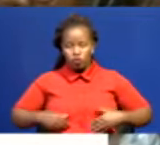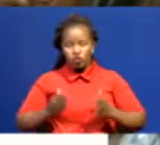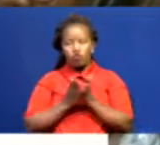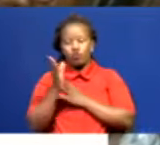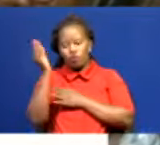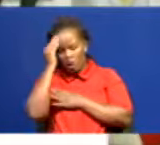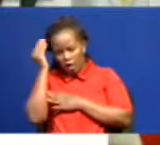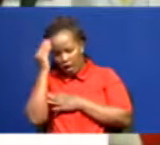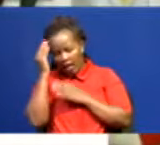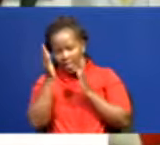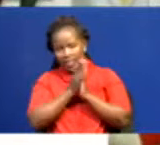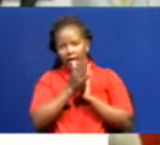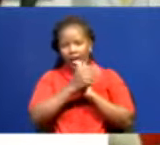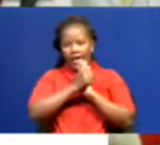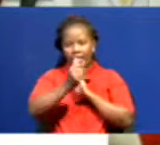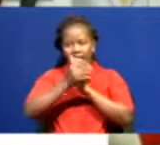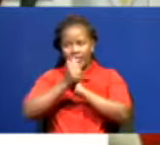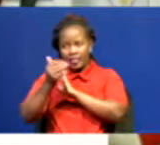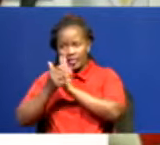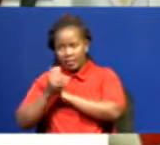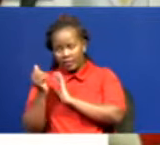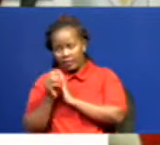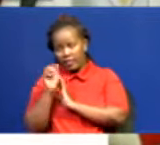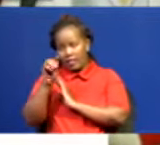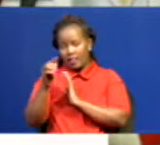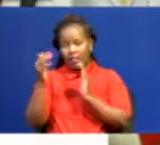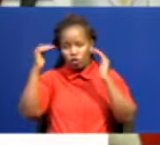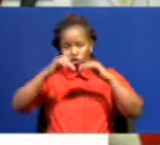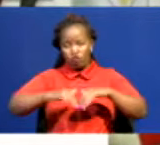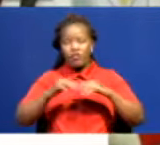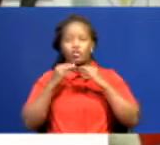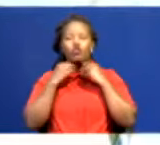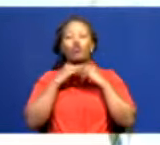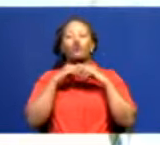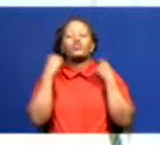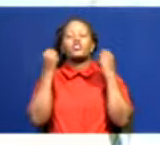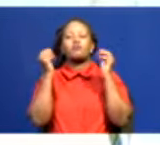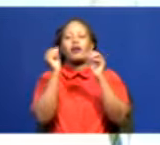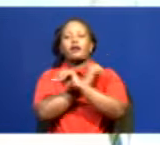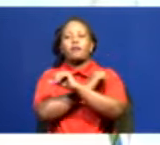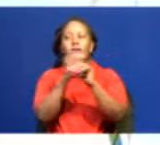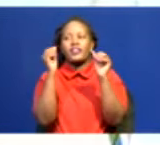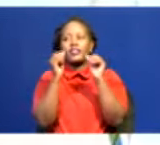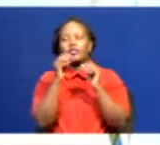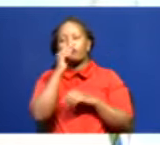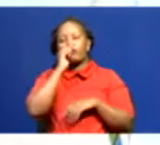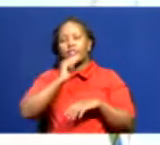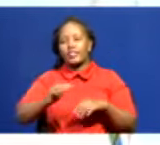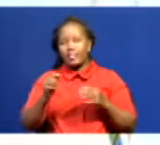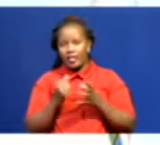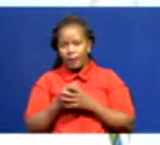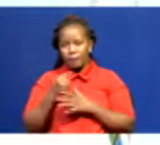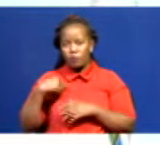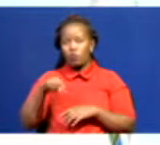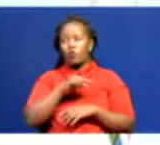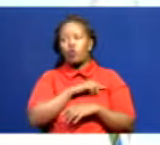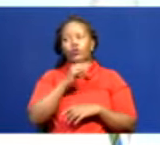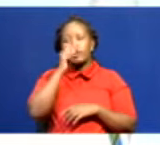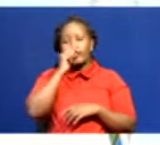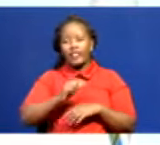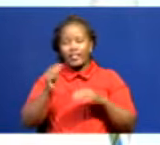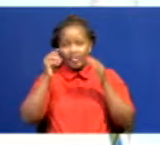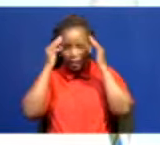Skills. The event was hosted by President of Tanzania, Samia Suluhu. Upande wa Tanzania, tuna commit kuendelea